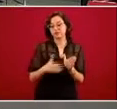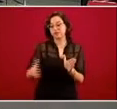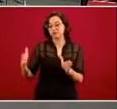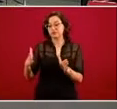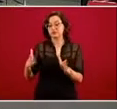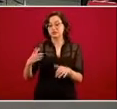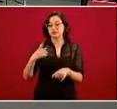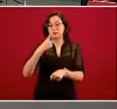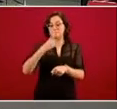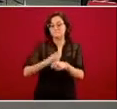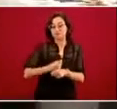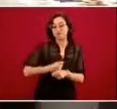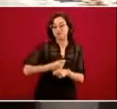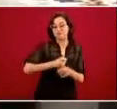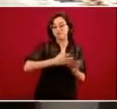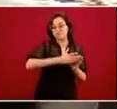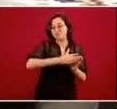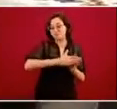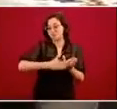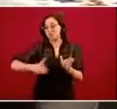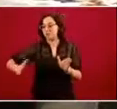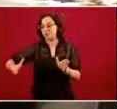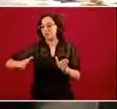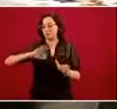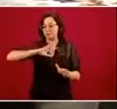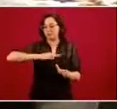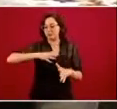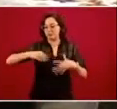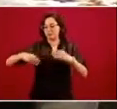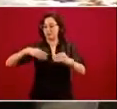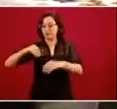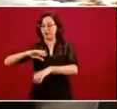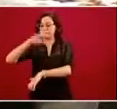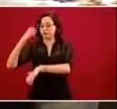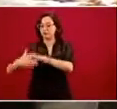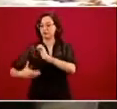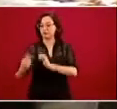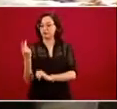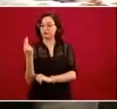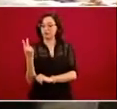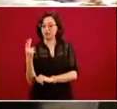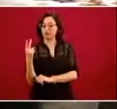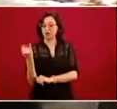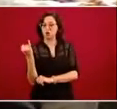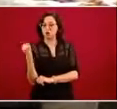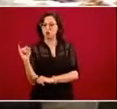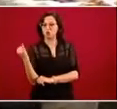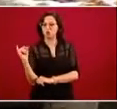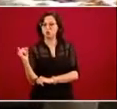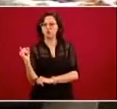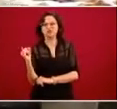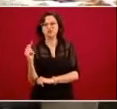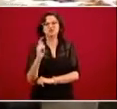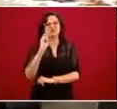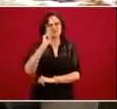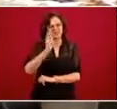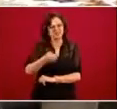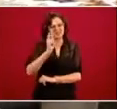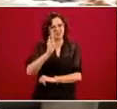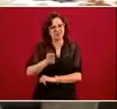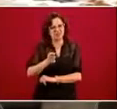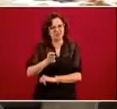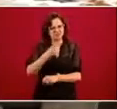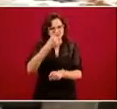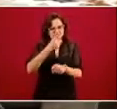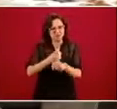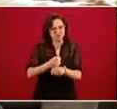the first cycle of the pandemic would end on June the 25th. What